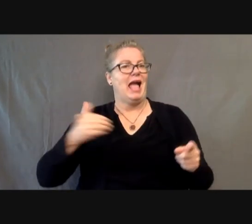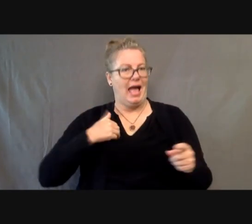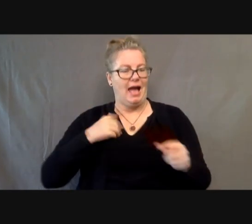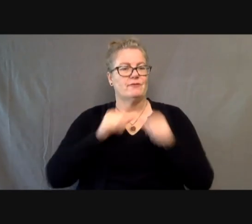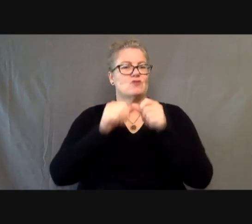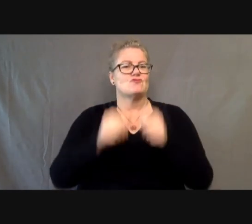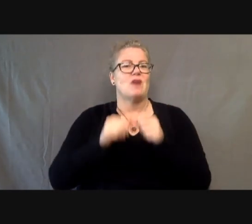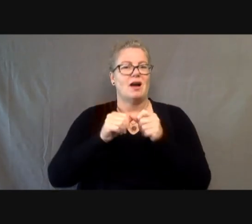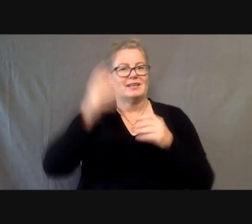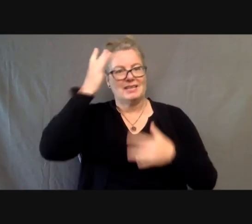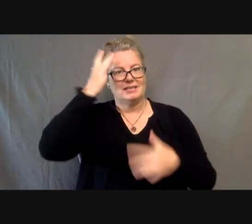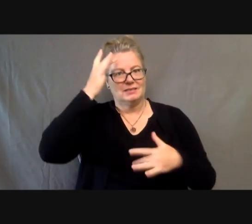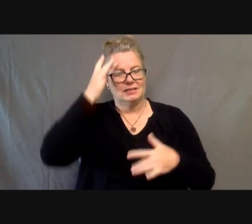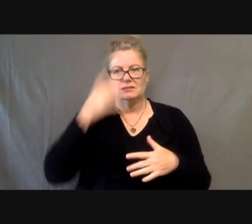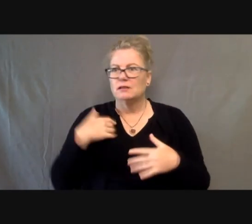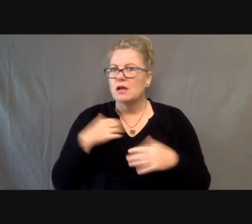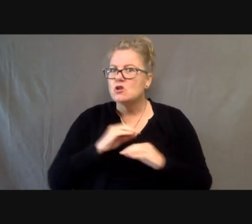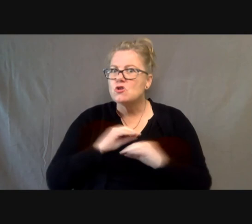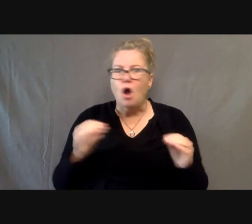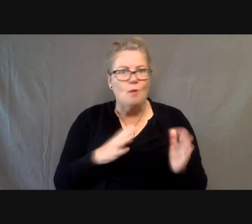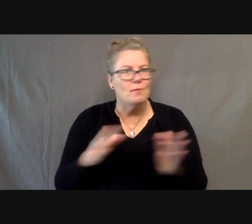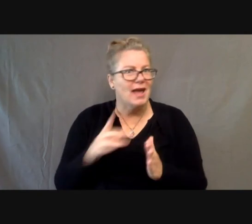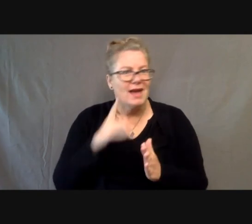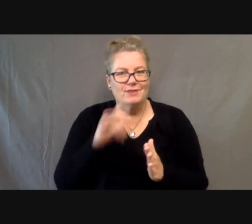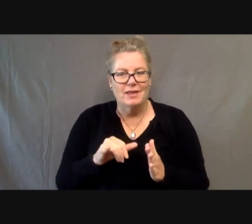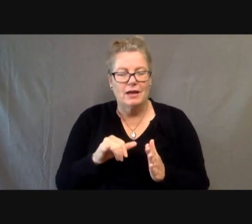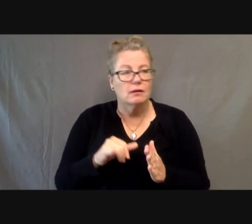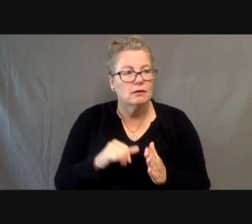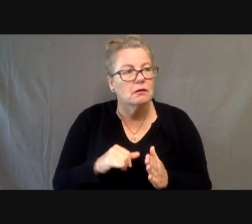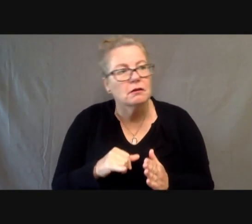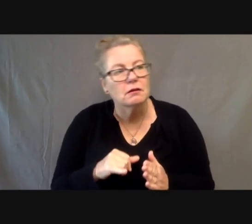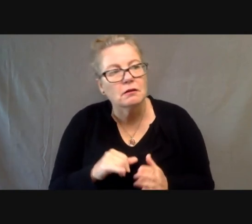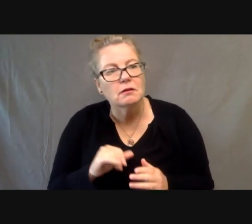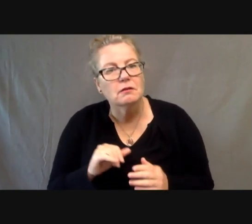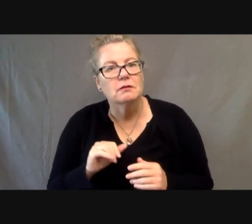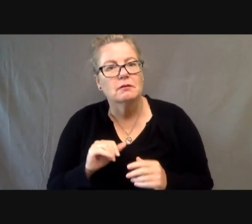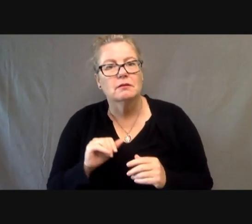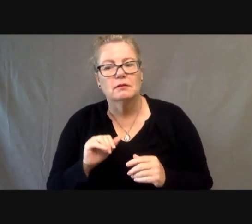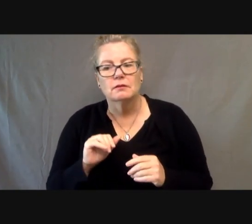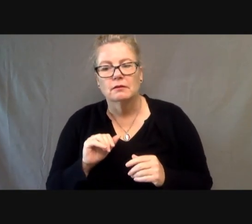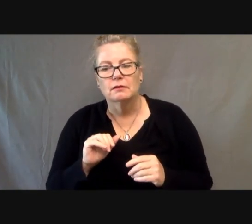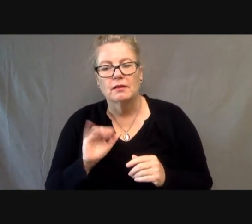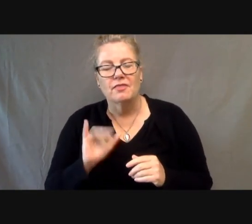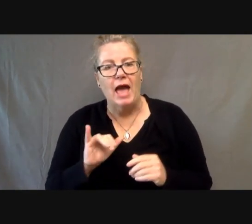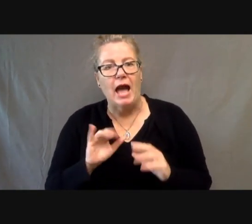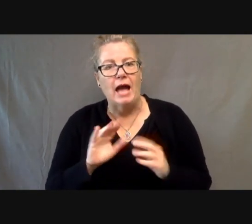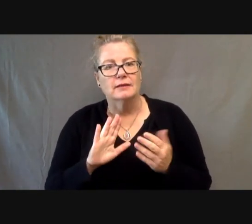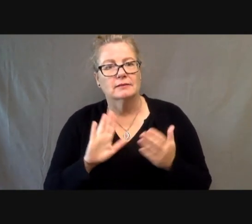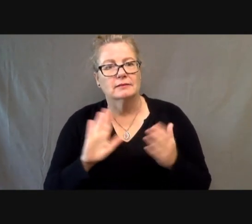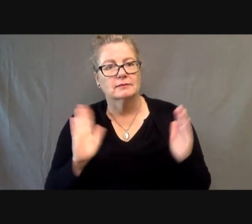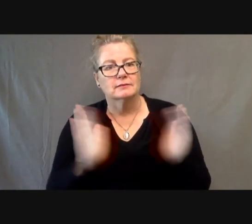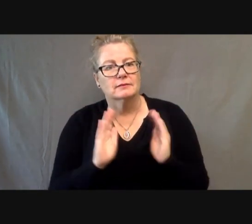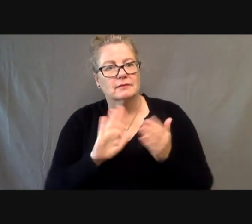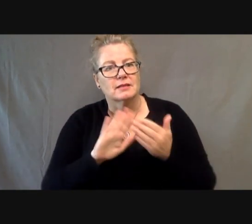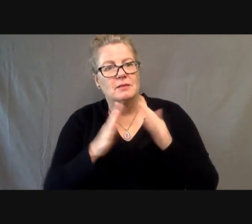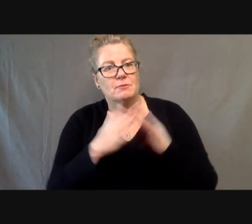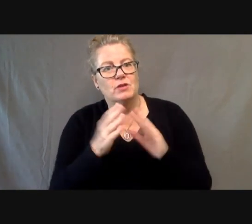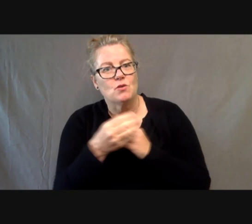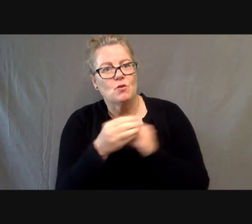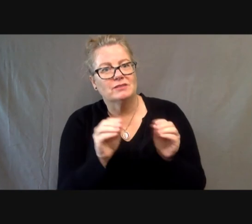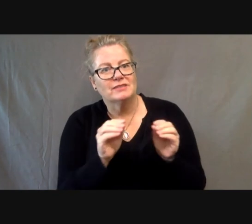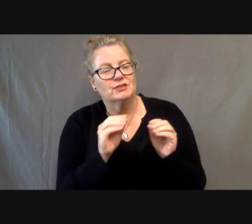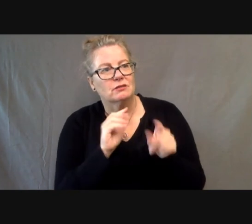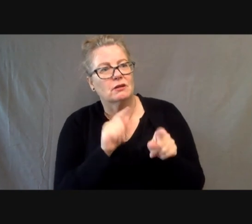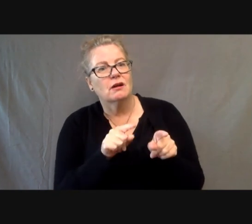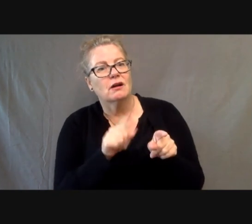MSDCI community that brought me to their first meeting, still nervous and worried that people would make assumptions about me, but seeing the work